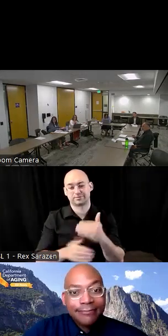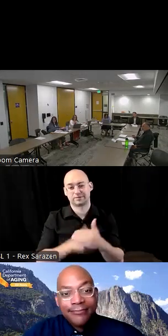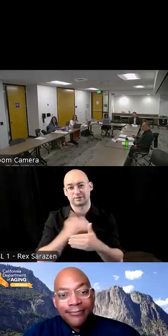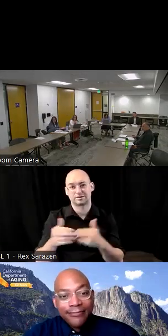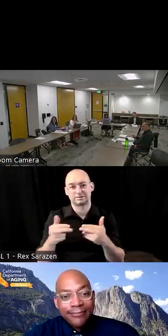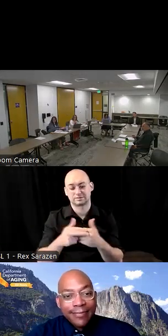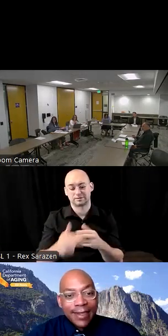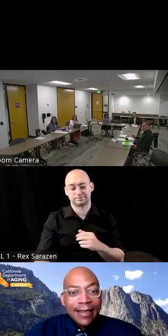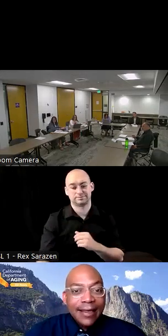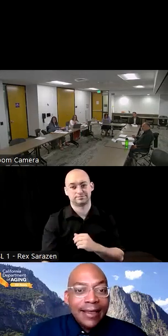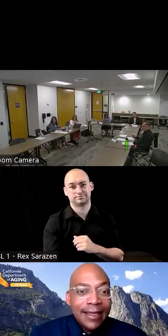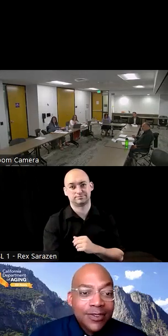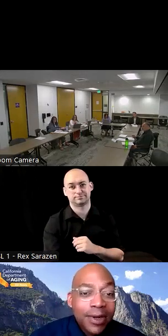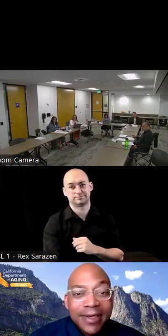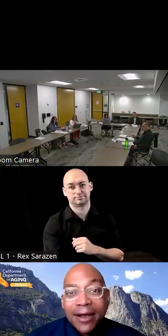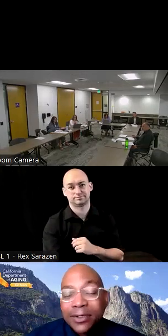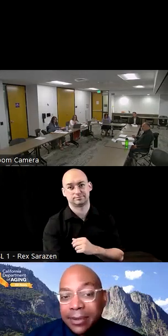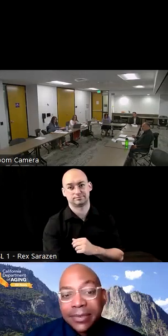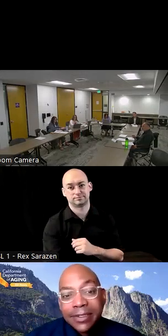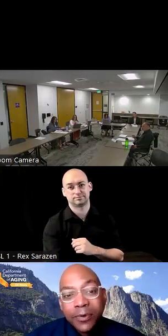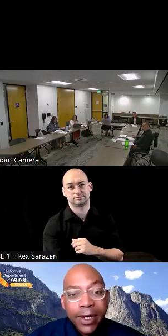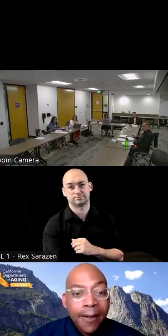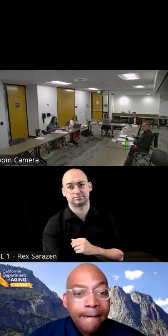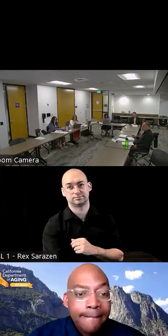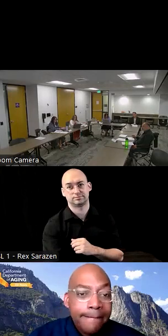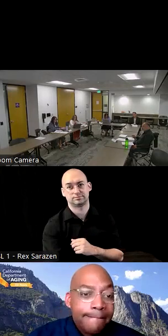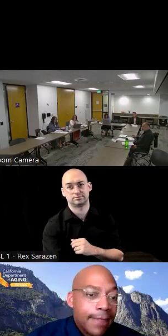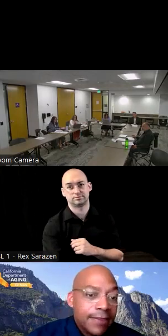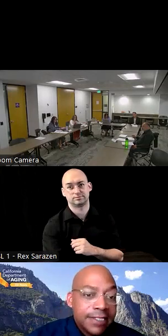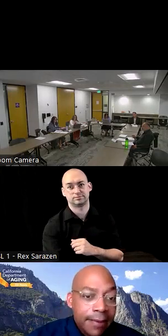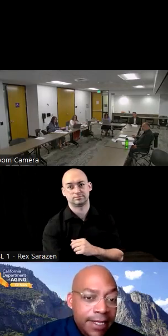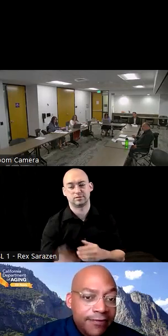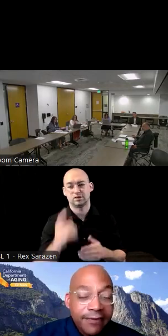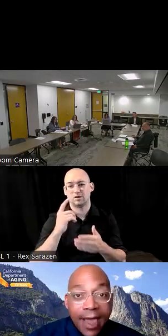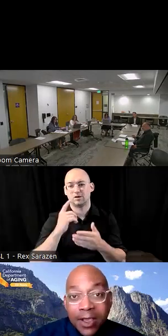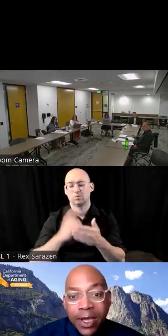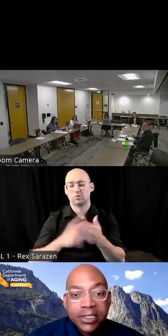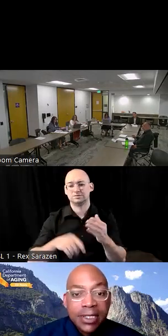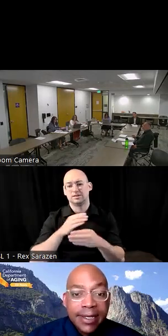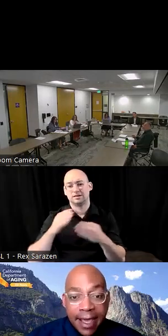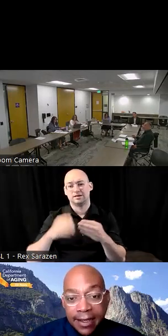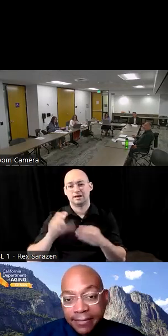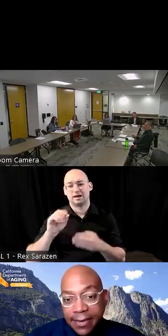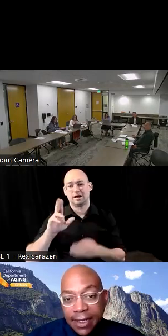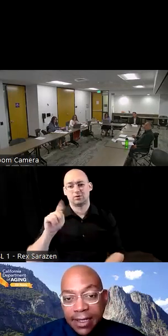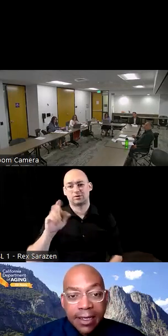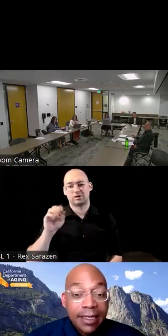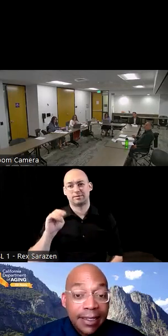please. So what are the outcomes? Well, the summative evaluation